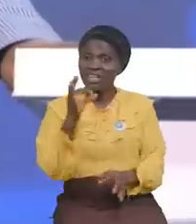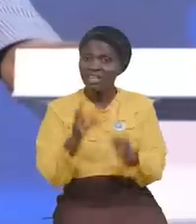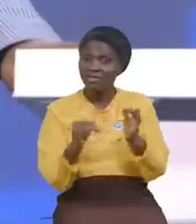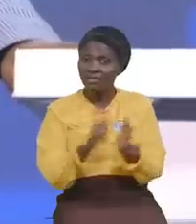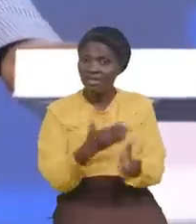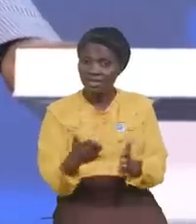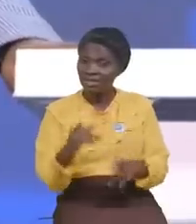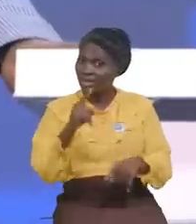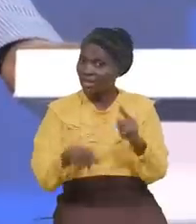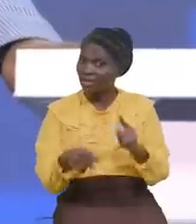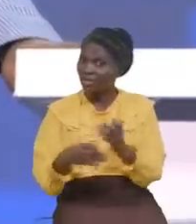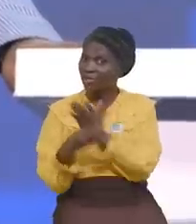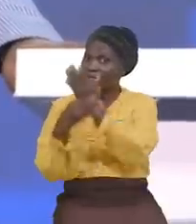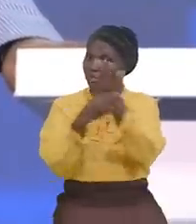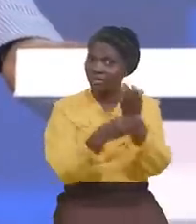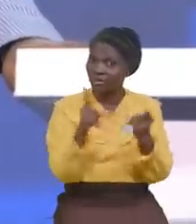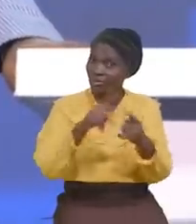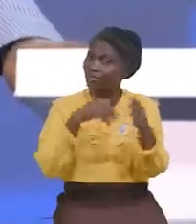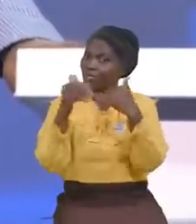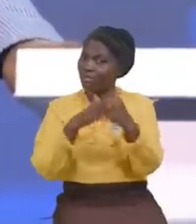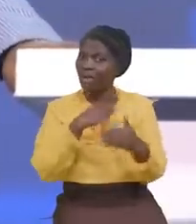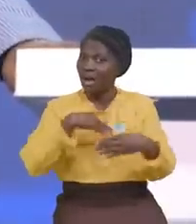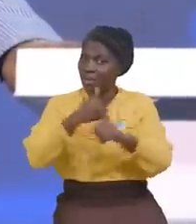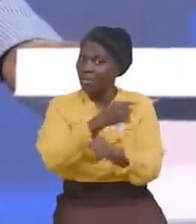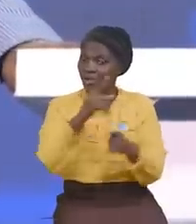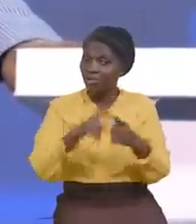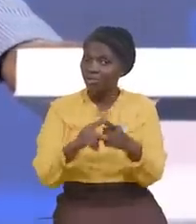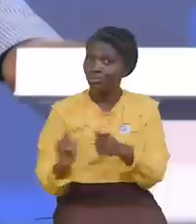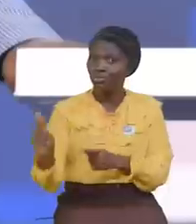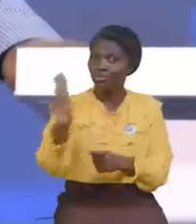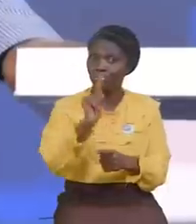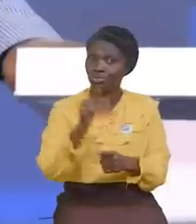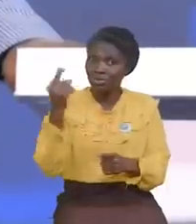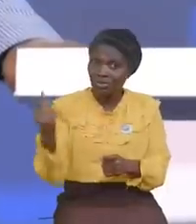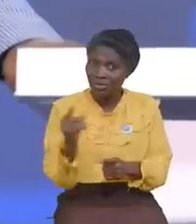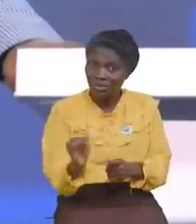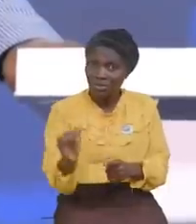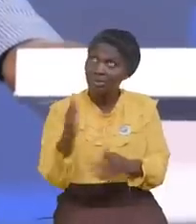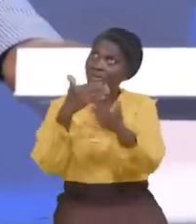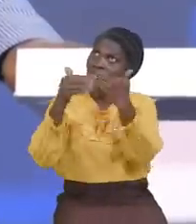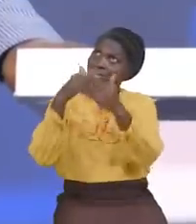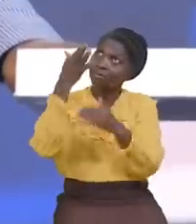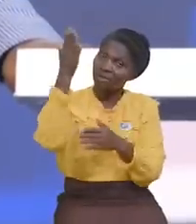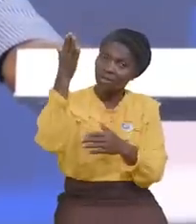cannot take you to heaven and make you spend eternity there,